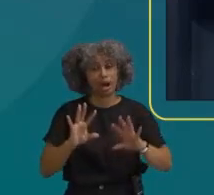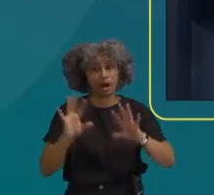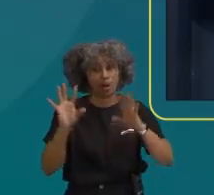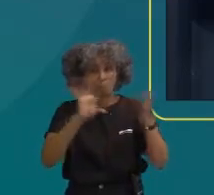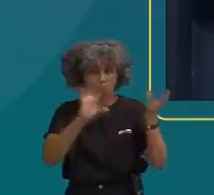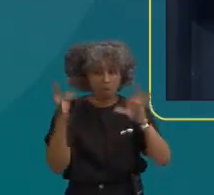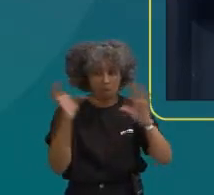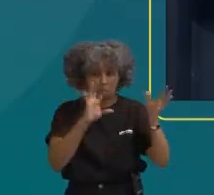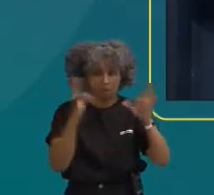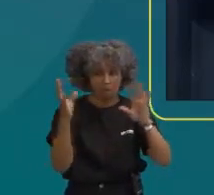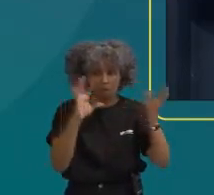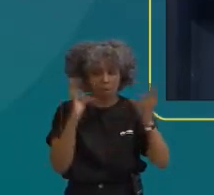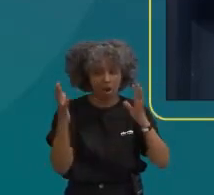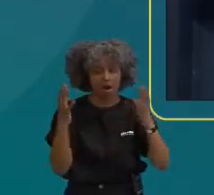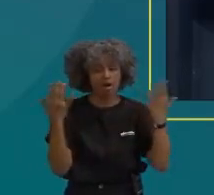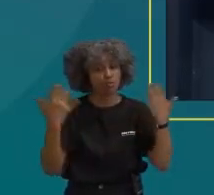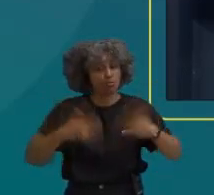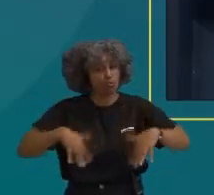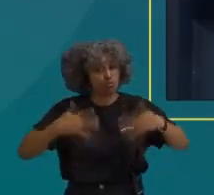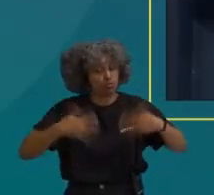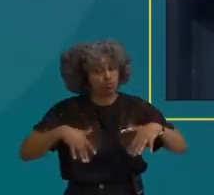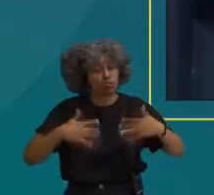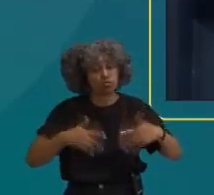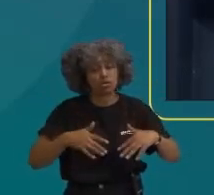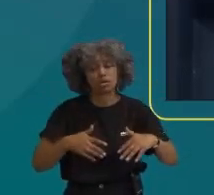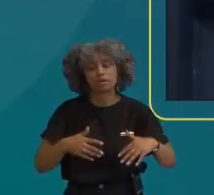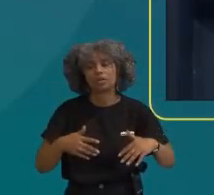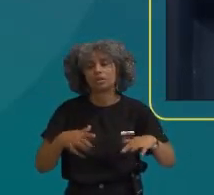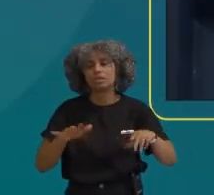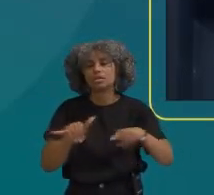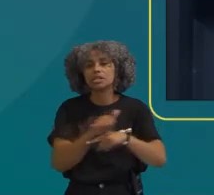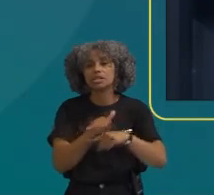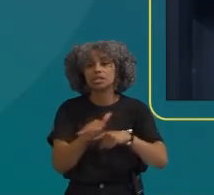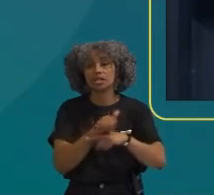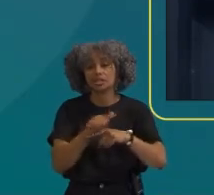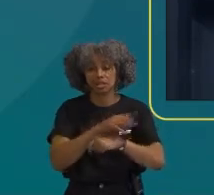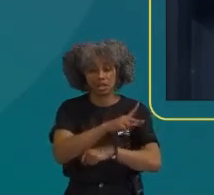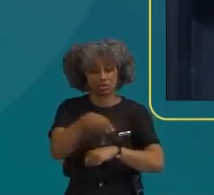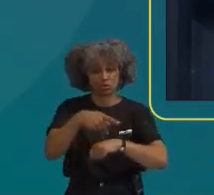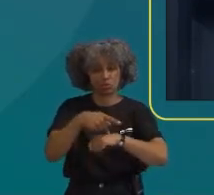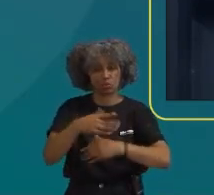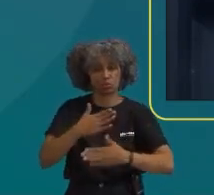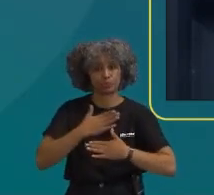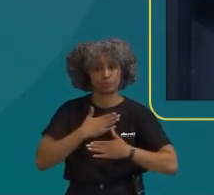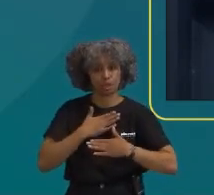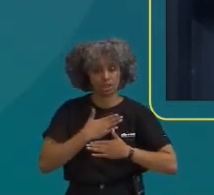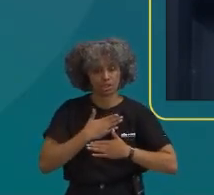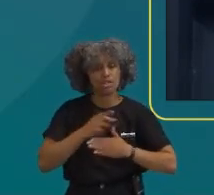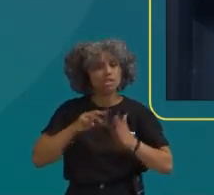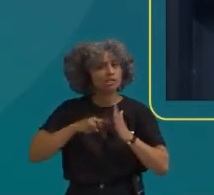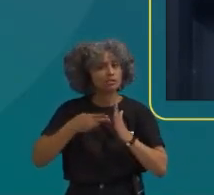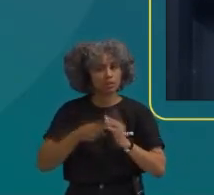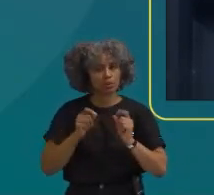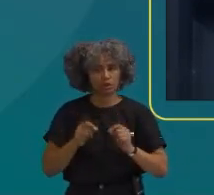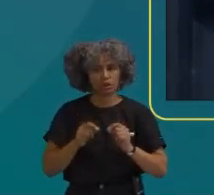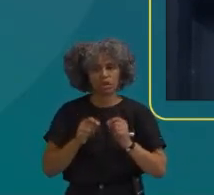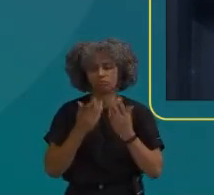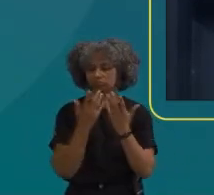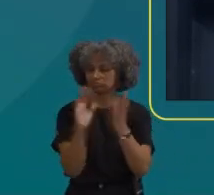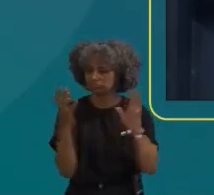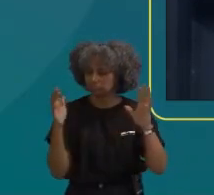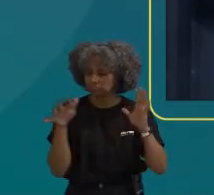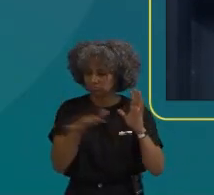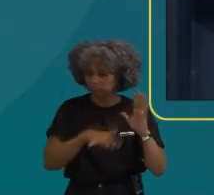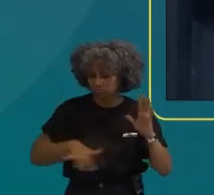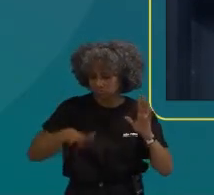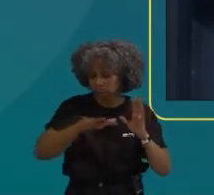based on our strategy that focuses on environmental management and conservation first as a strategy.